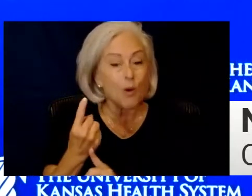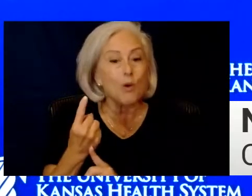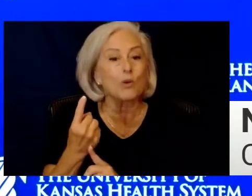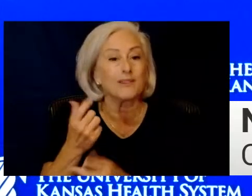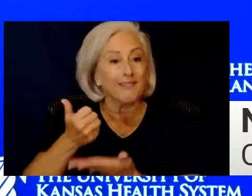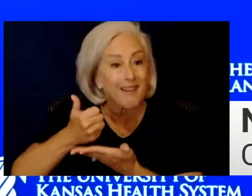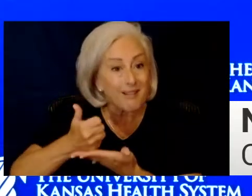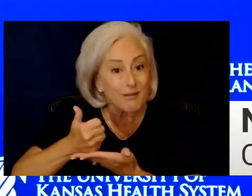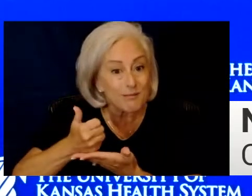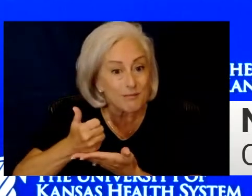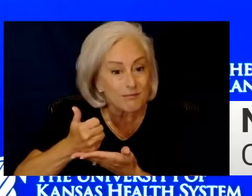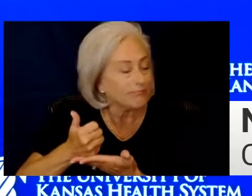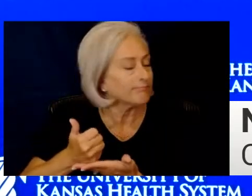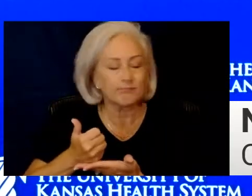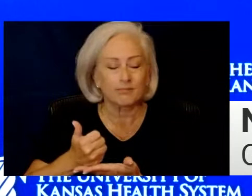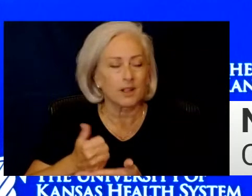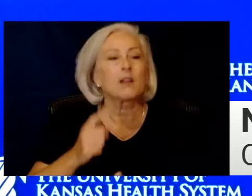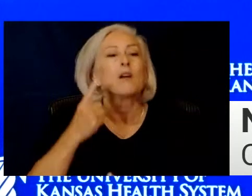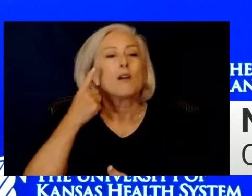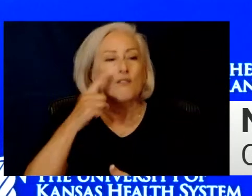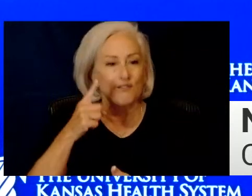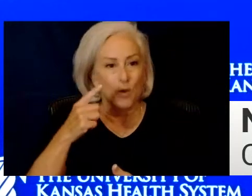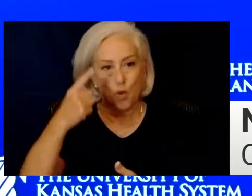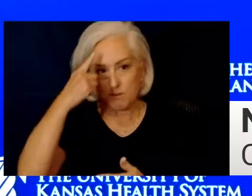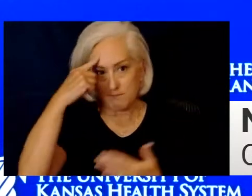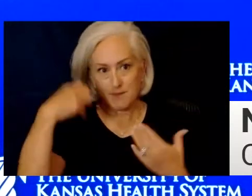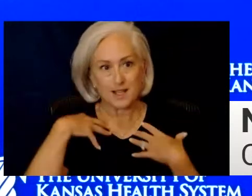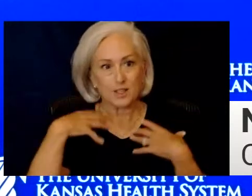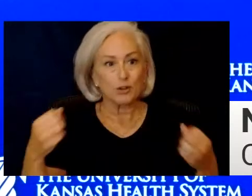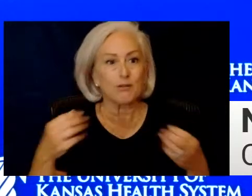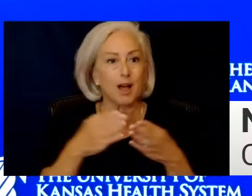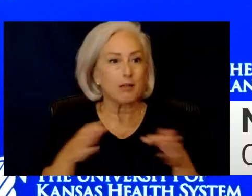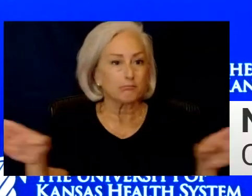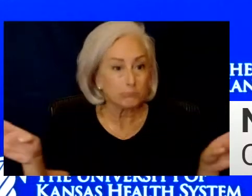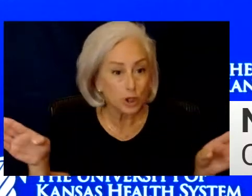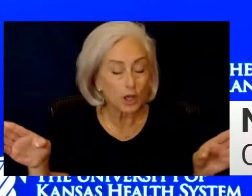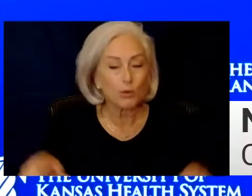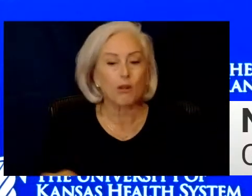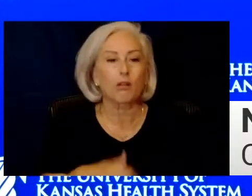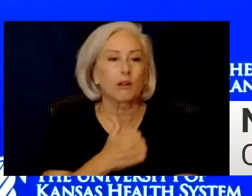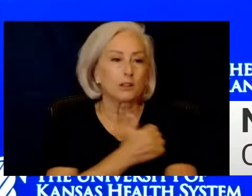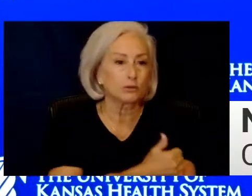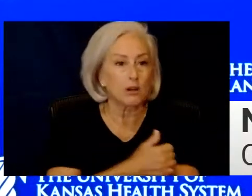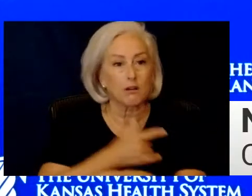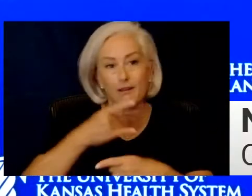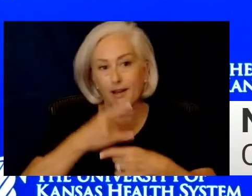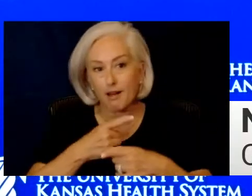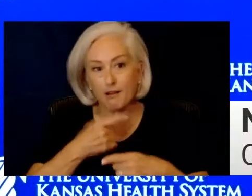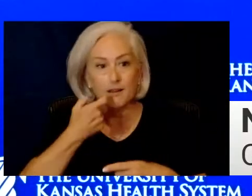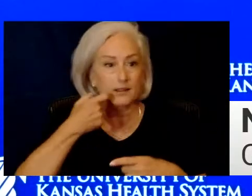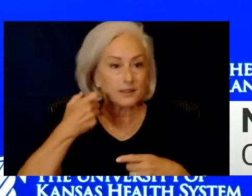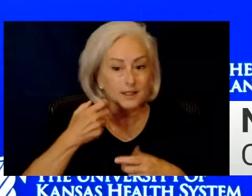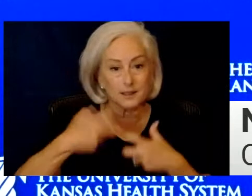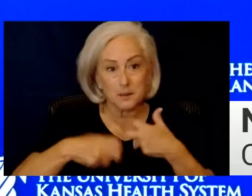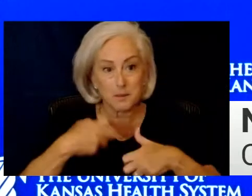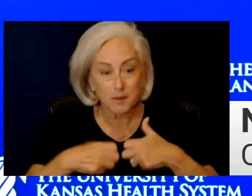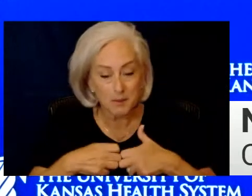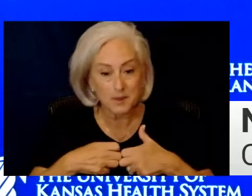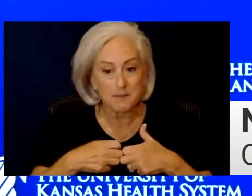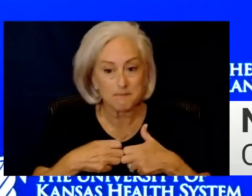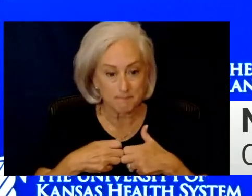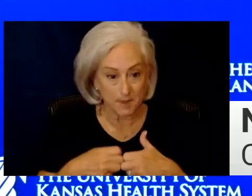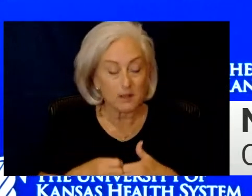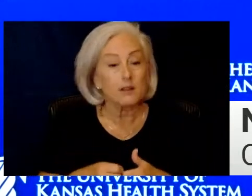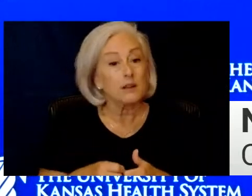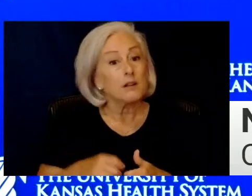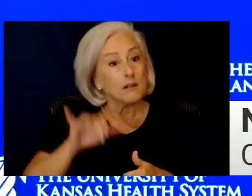issues, also just general mental health crises. And when you call this line, and also now it's text capable,